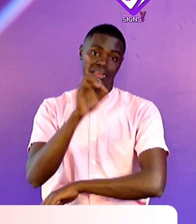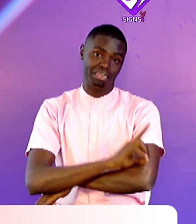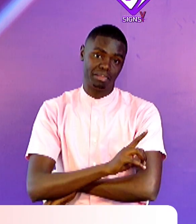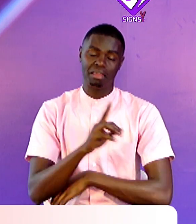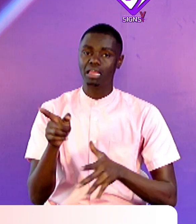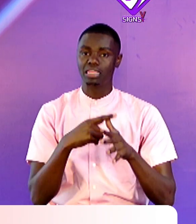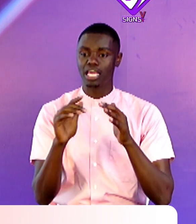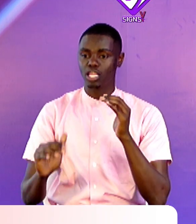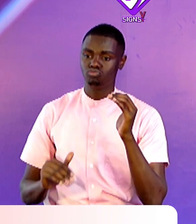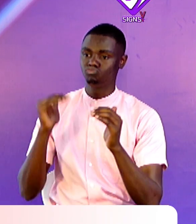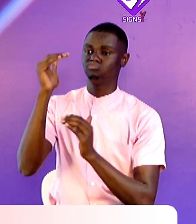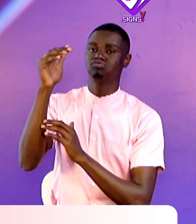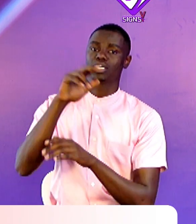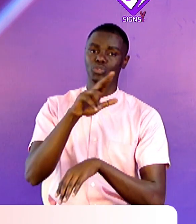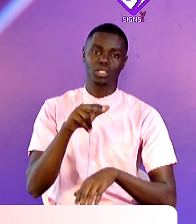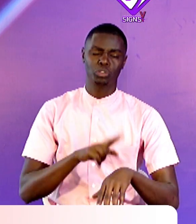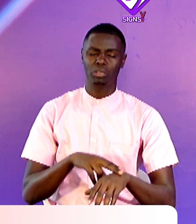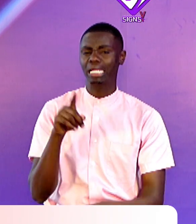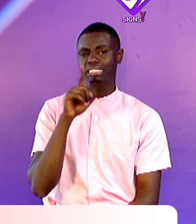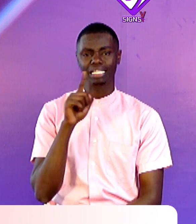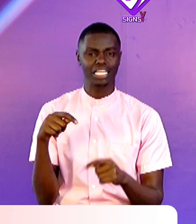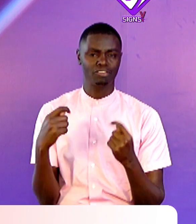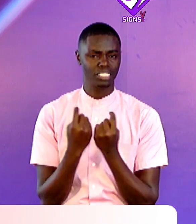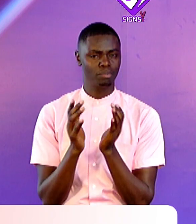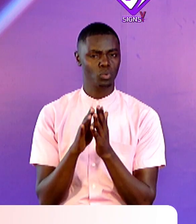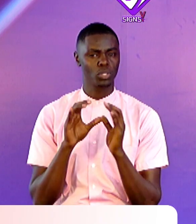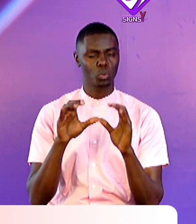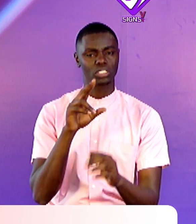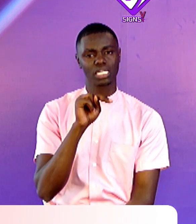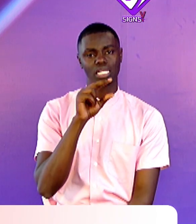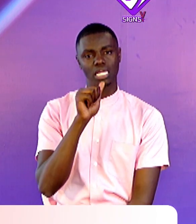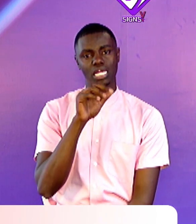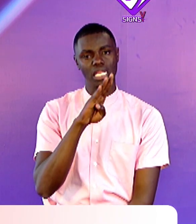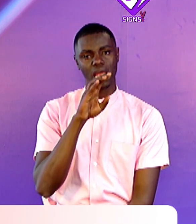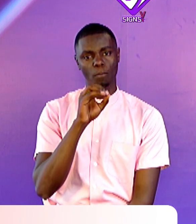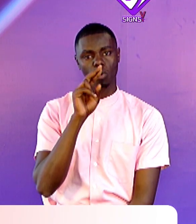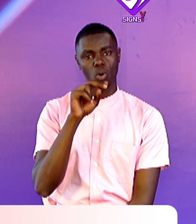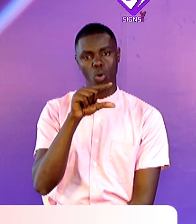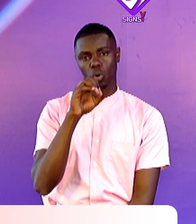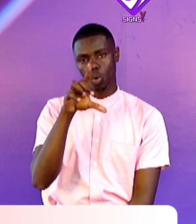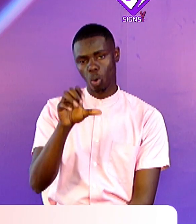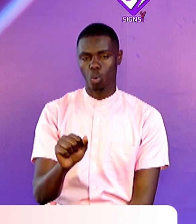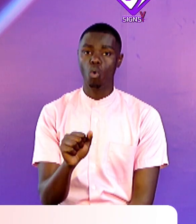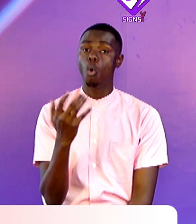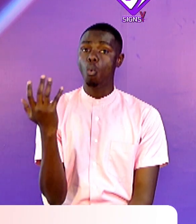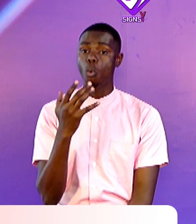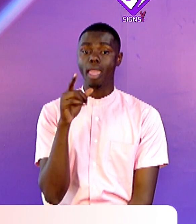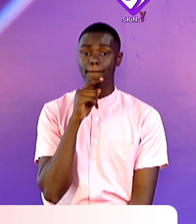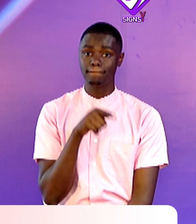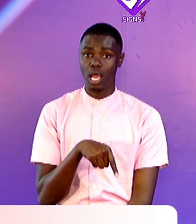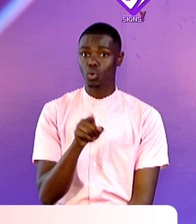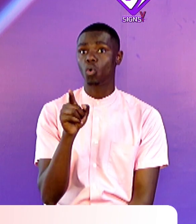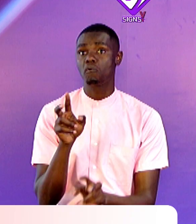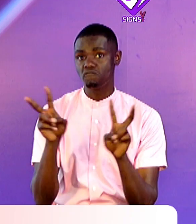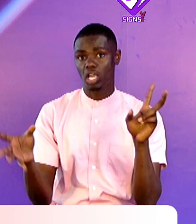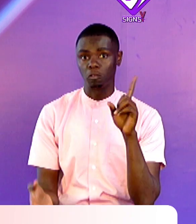the nationals. Quite a tough team with their coach, Nabongolo. Yeah, people say wherever Nabongolo goes, there is always